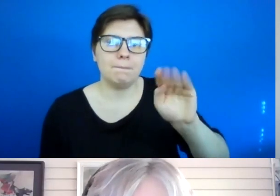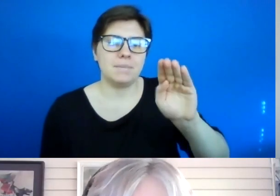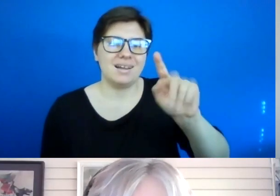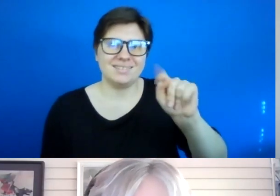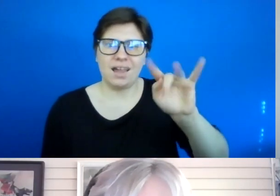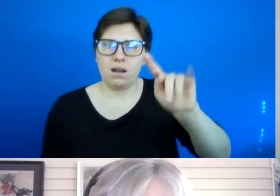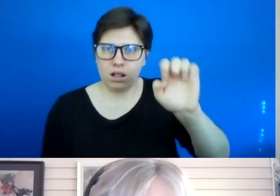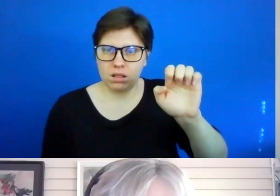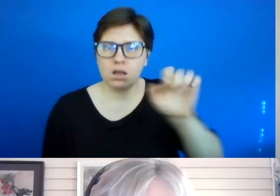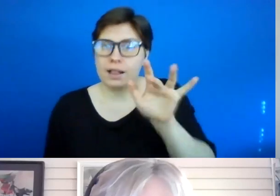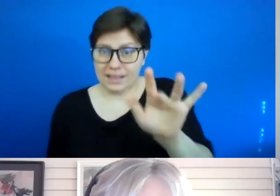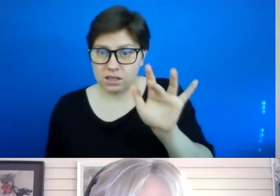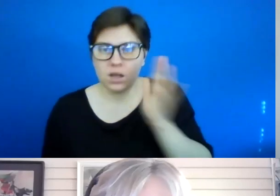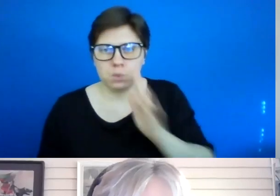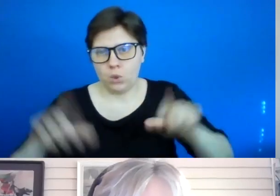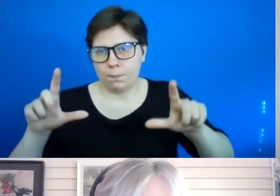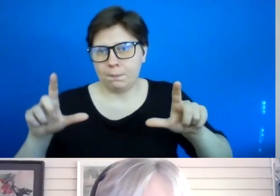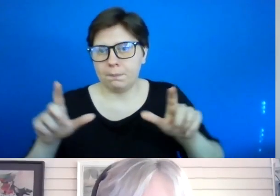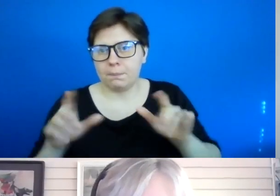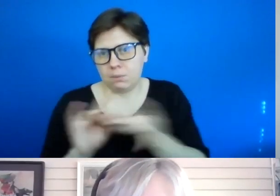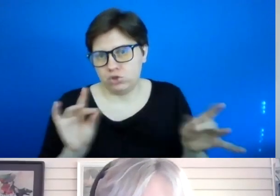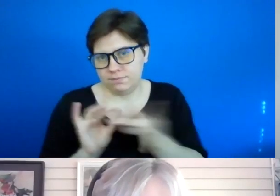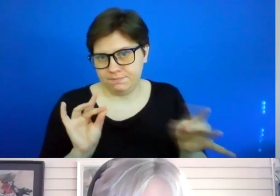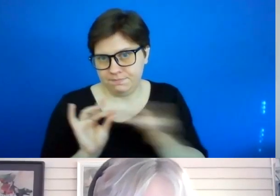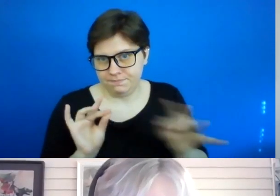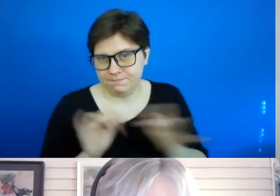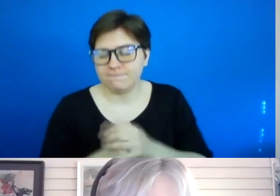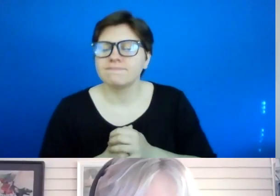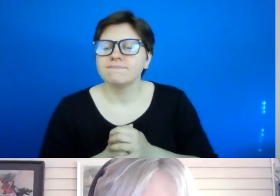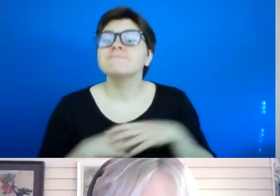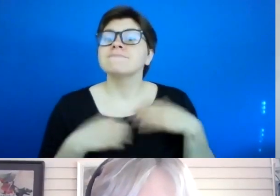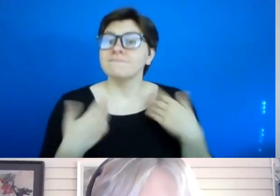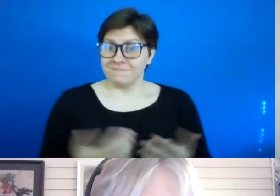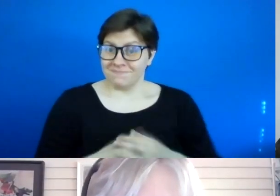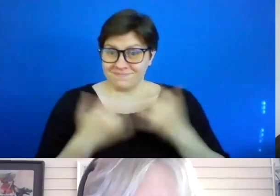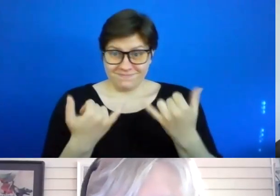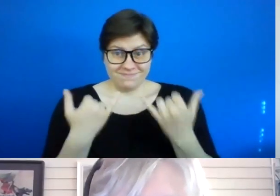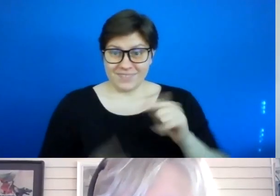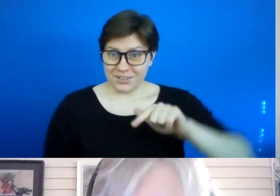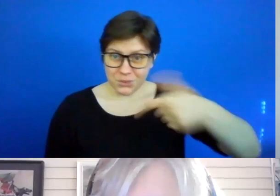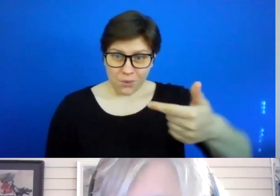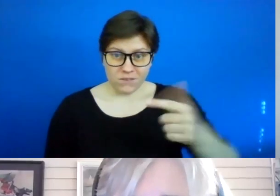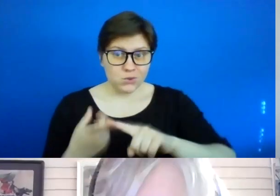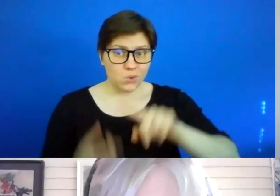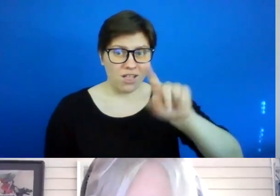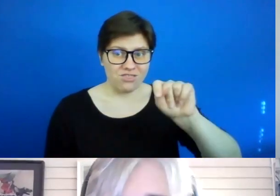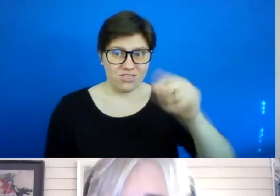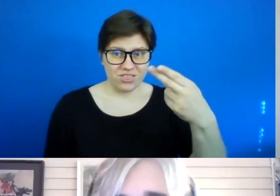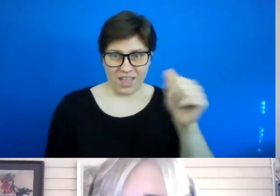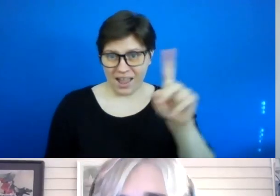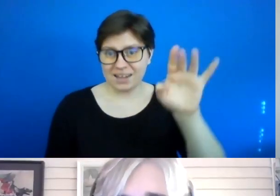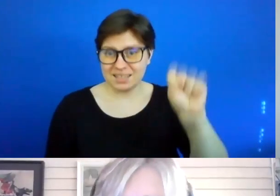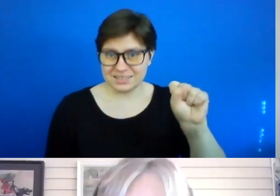captions. So with that, I want to turn the program over to Thaddeus Pope to begin